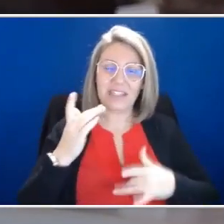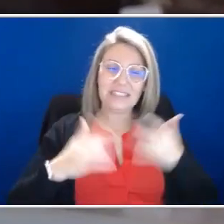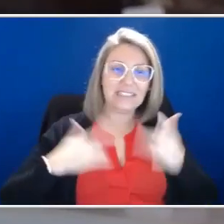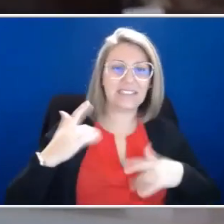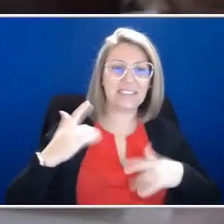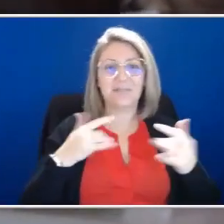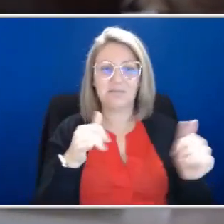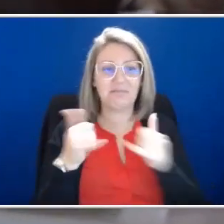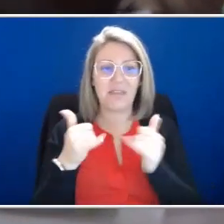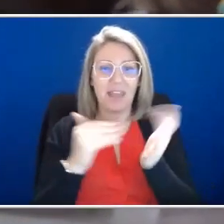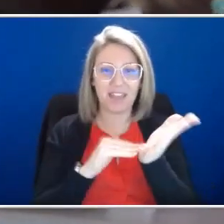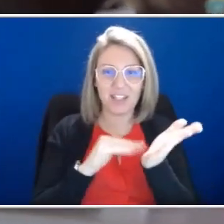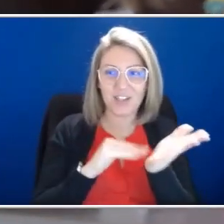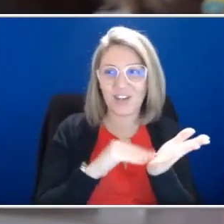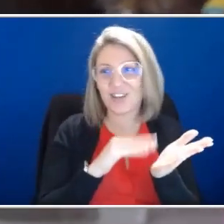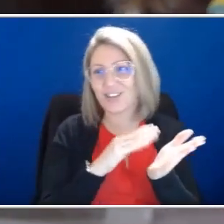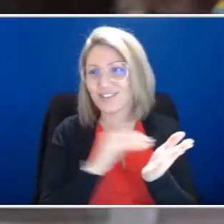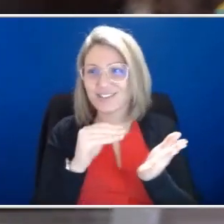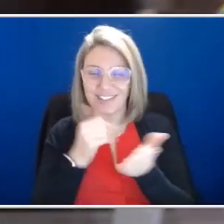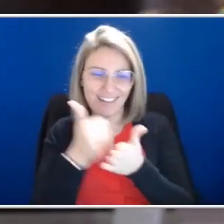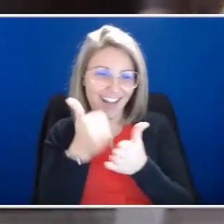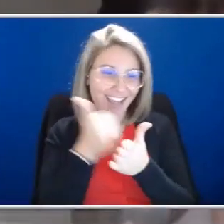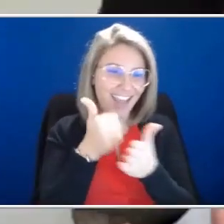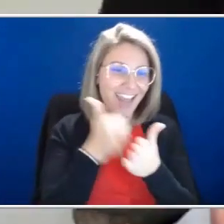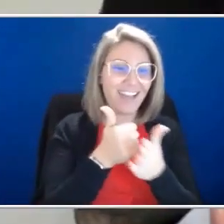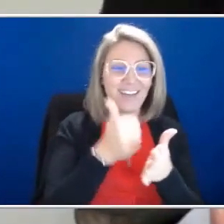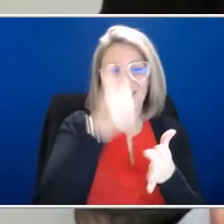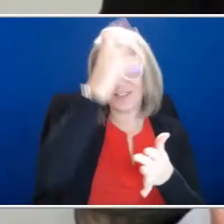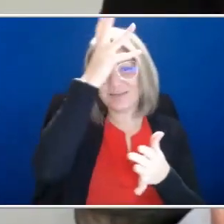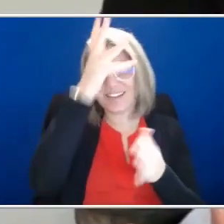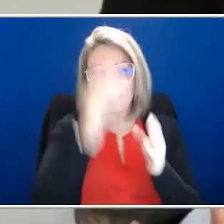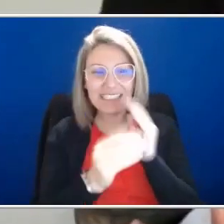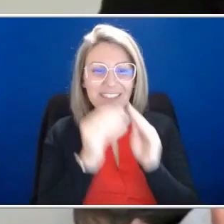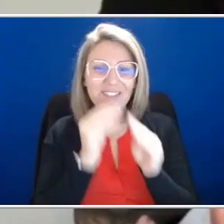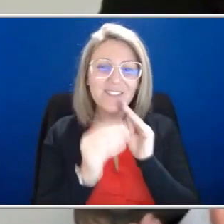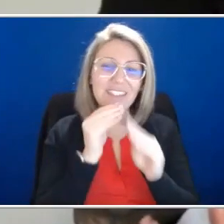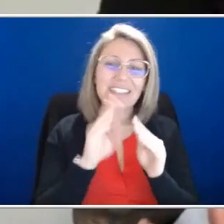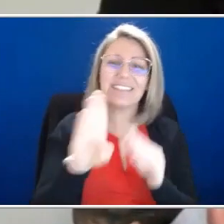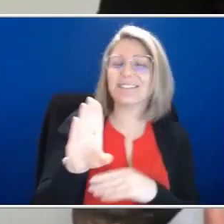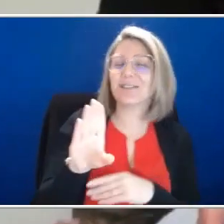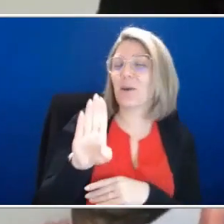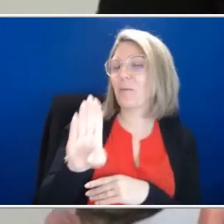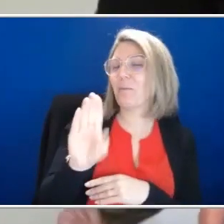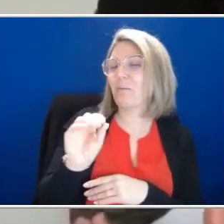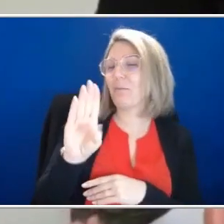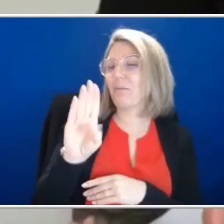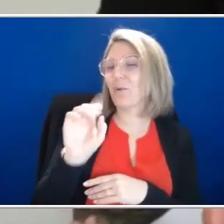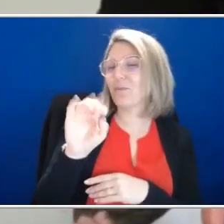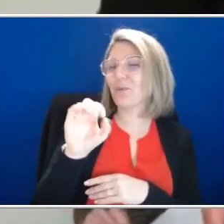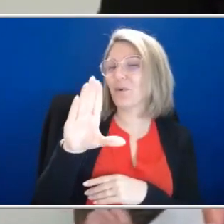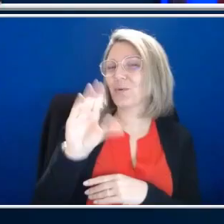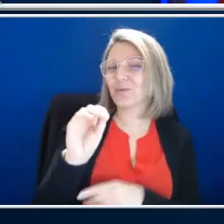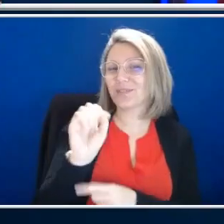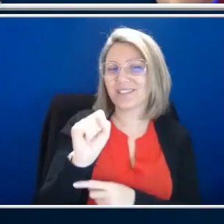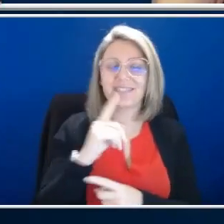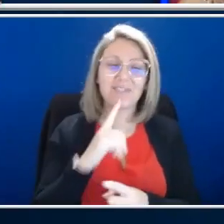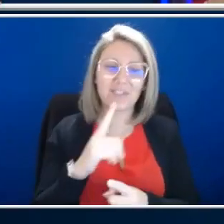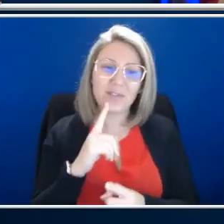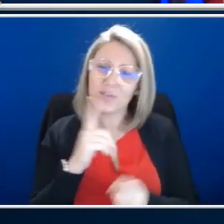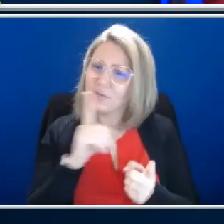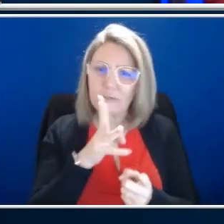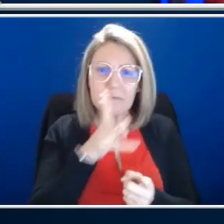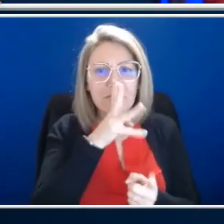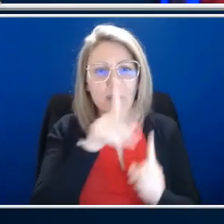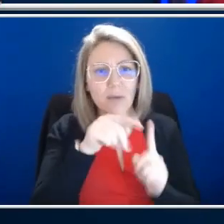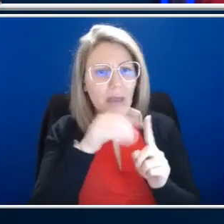and help Dad get better and fix his boo-boos. So you demystify it by just talking about it and playing doctor.